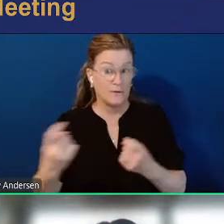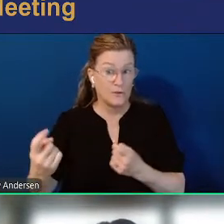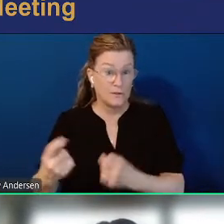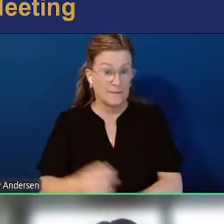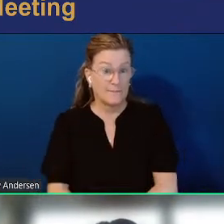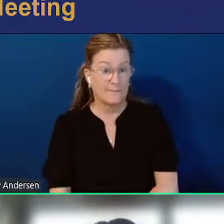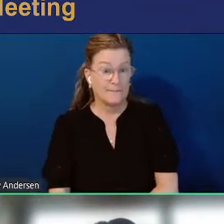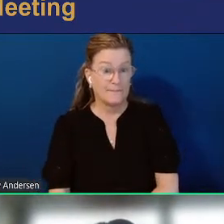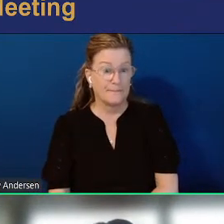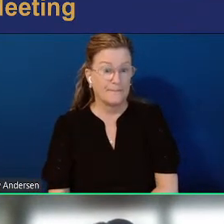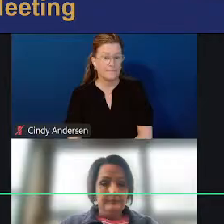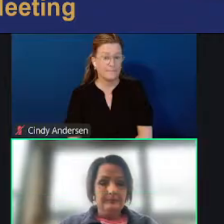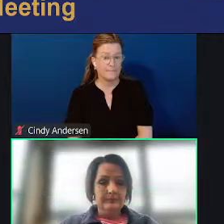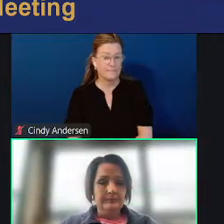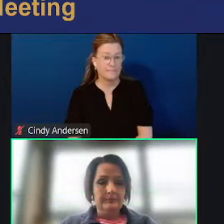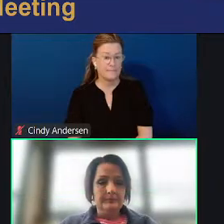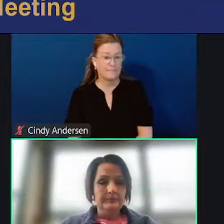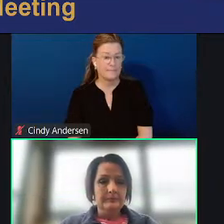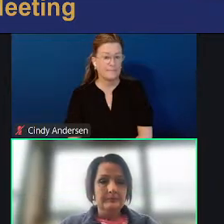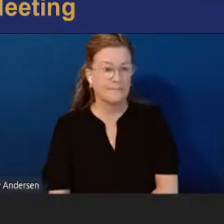needed.